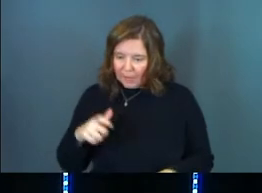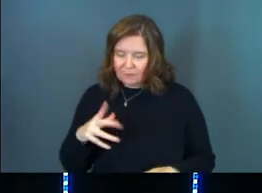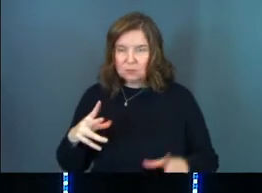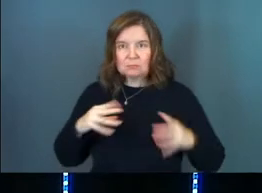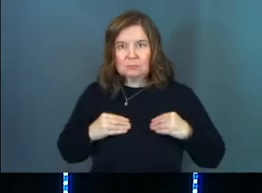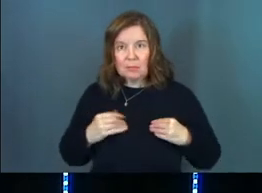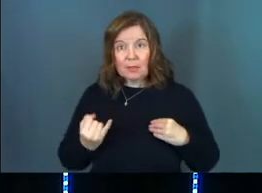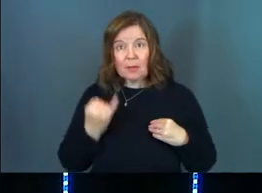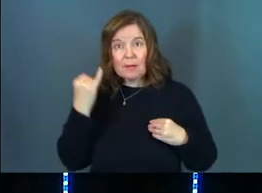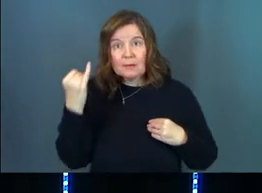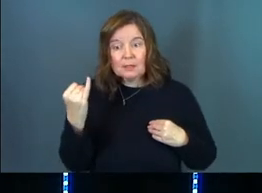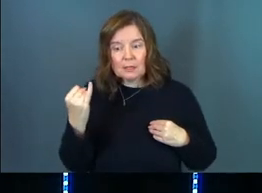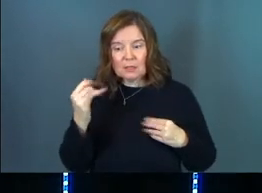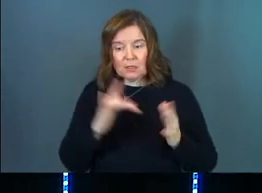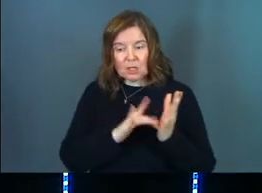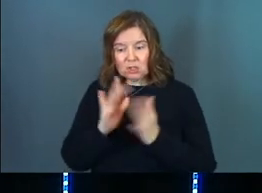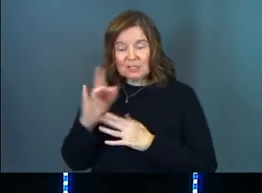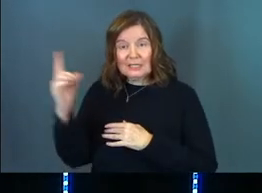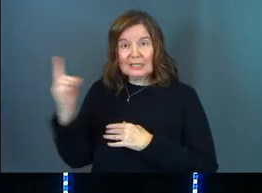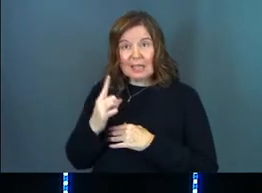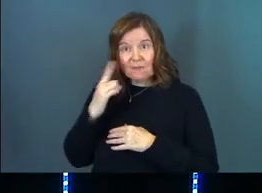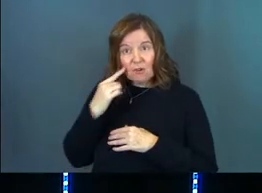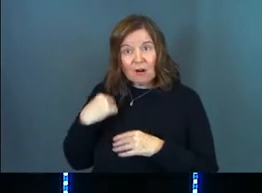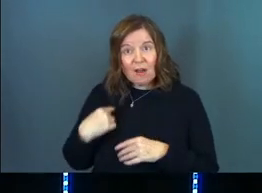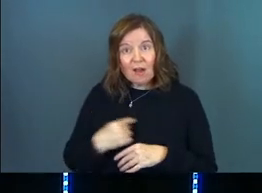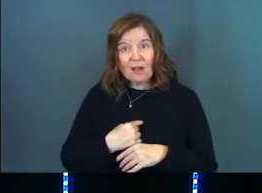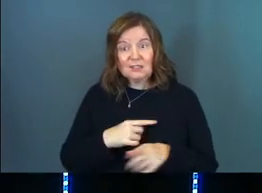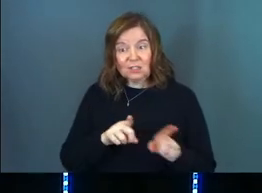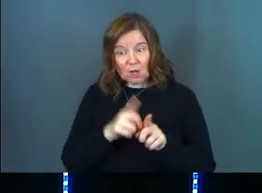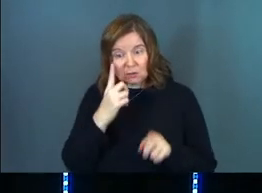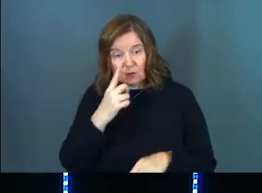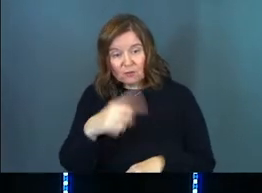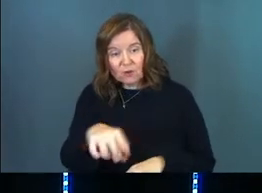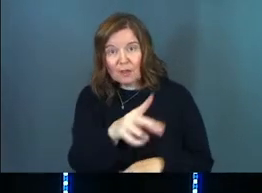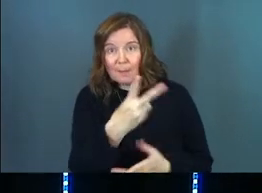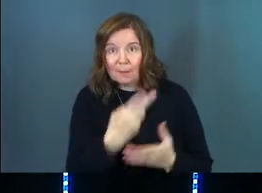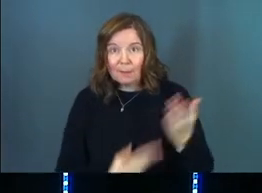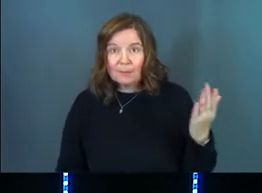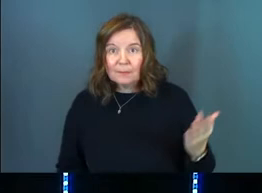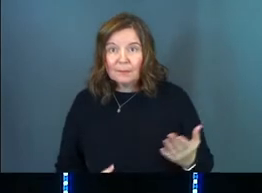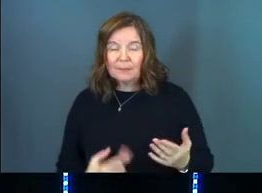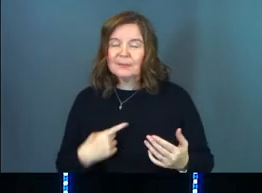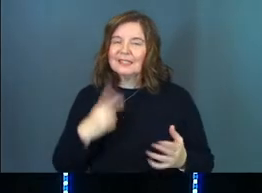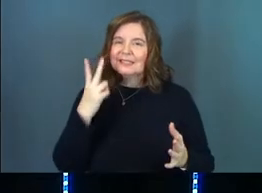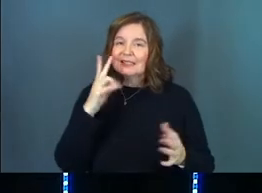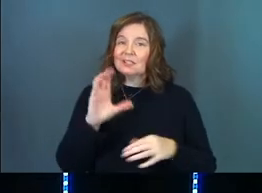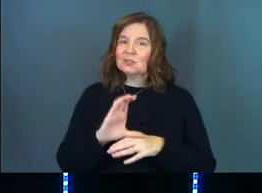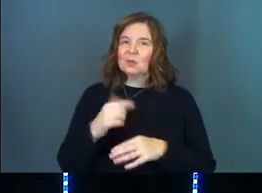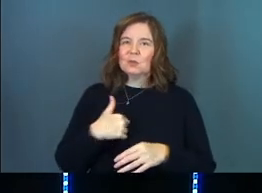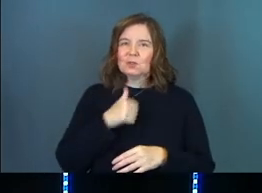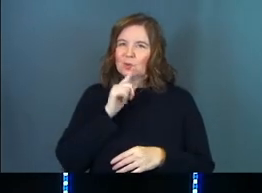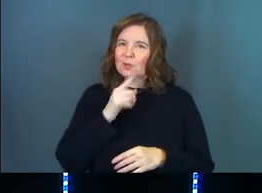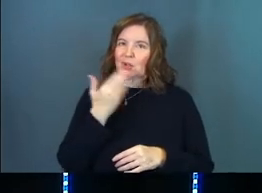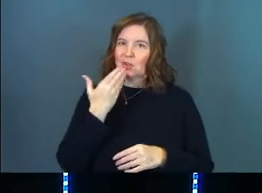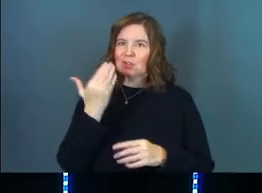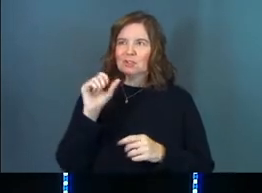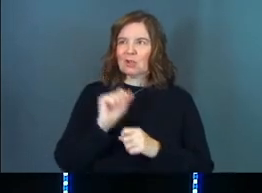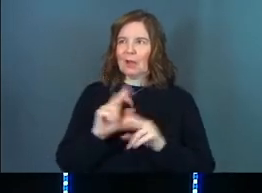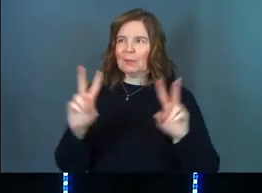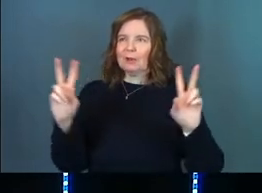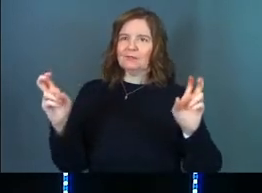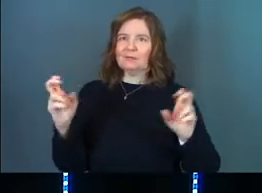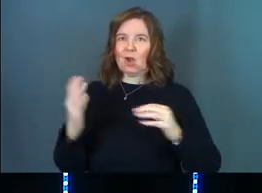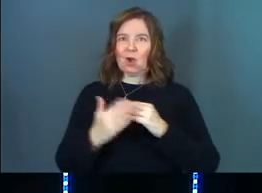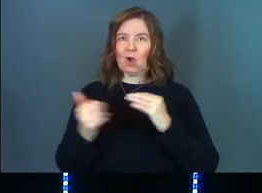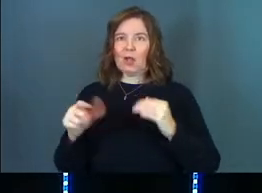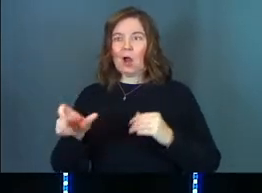to embrace the idea that Jesus came for us as well as for them. See, in the church, we do a really good job